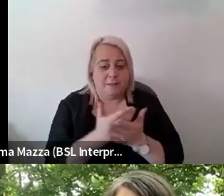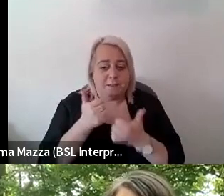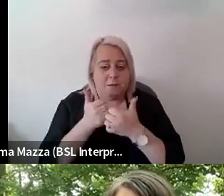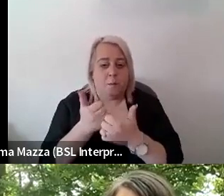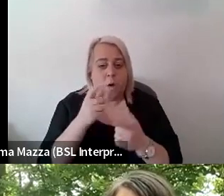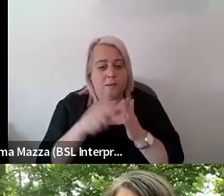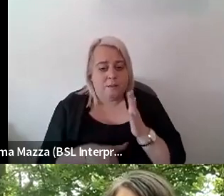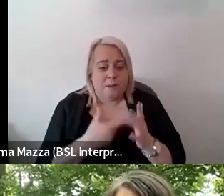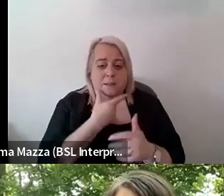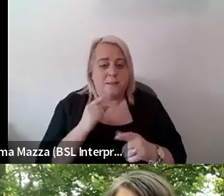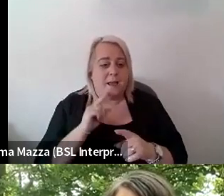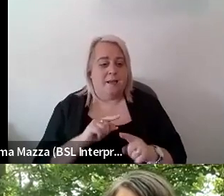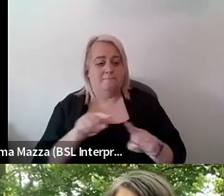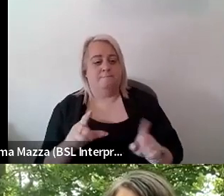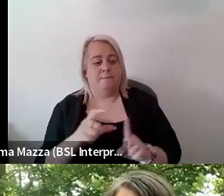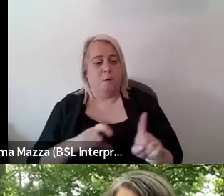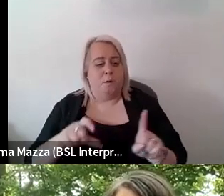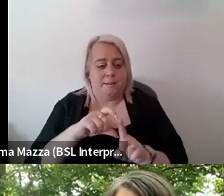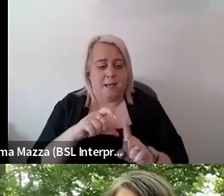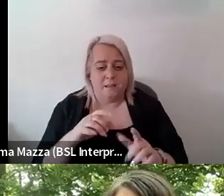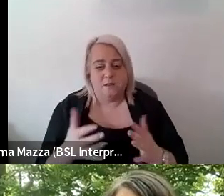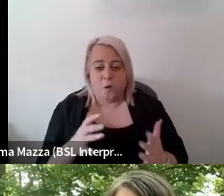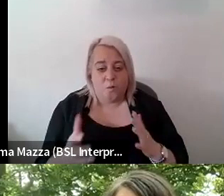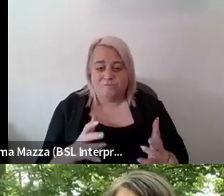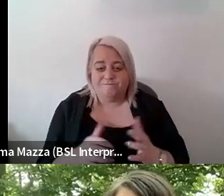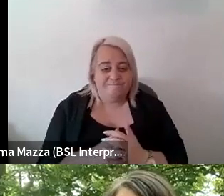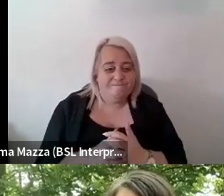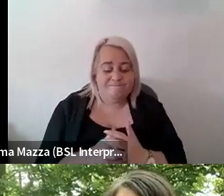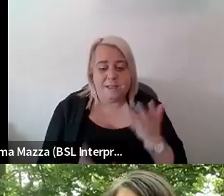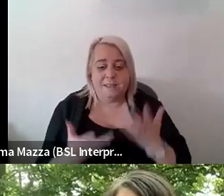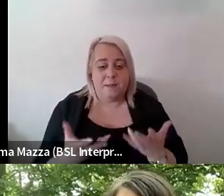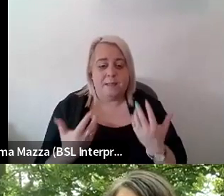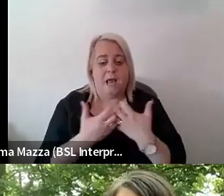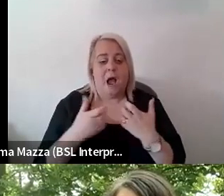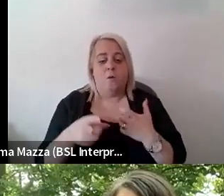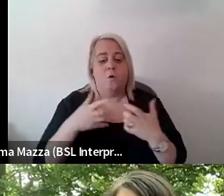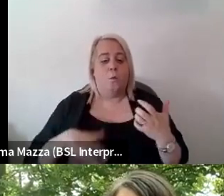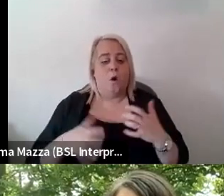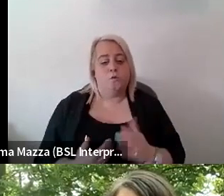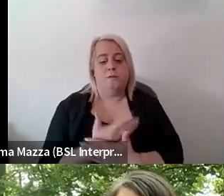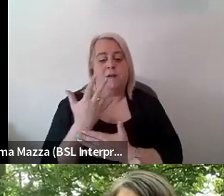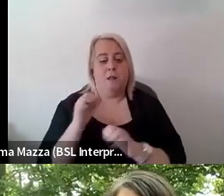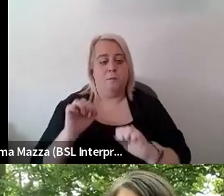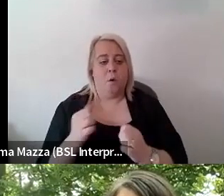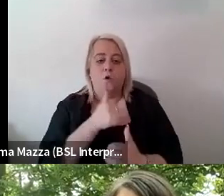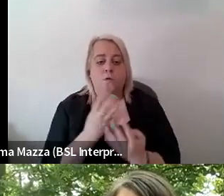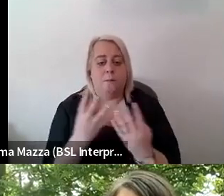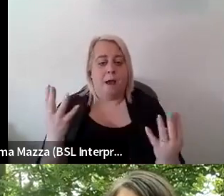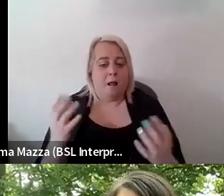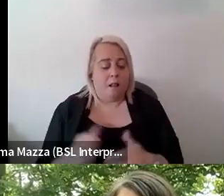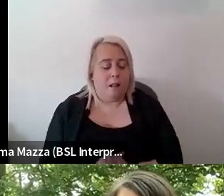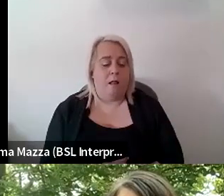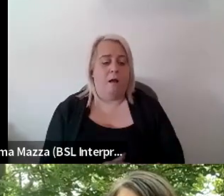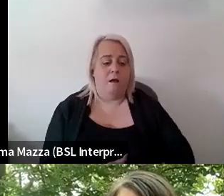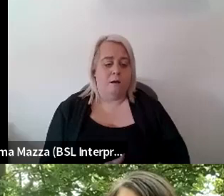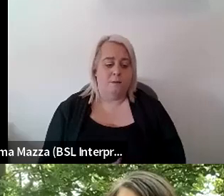invariably have access to lots of people. So it depends, I guess, on how you want to develop your user panel. But, you know, some people may